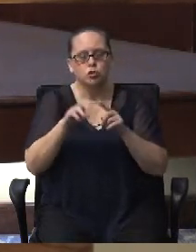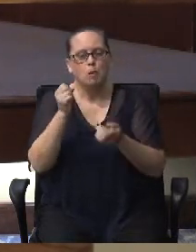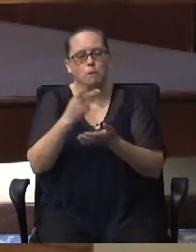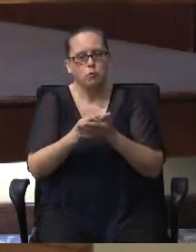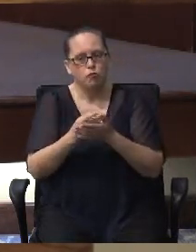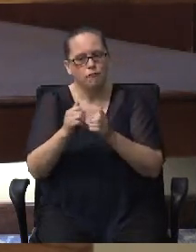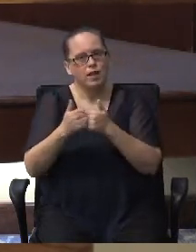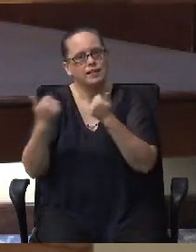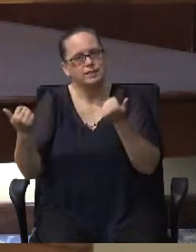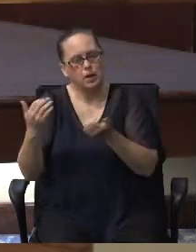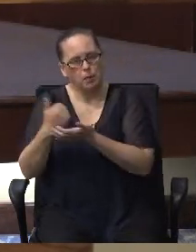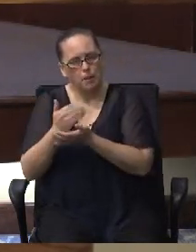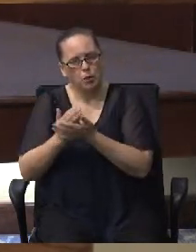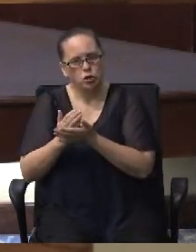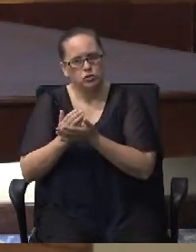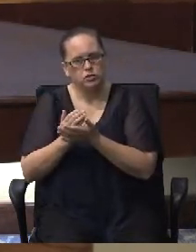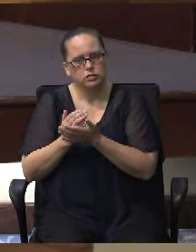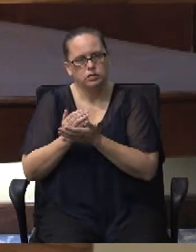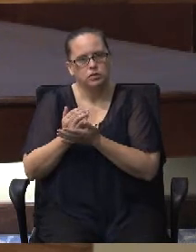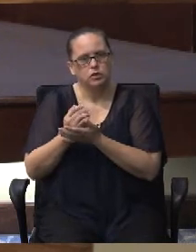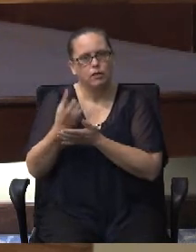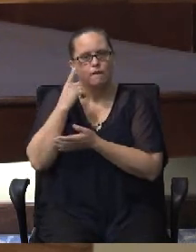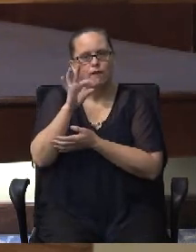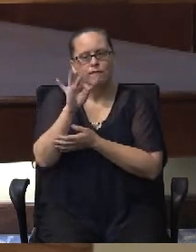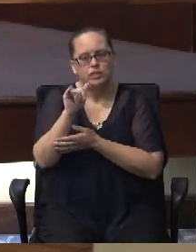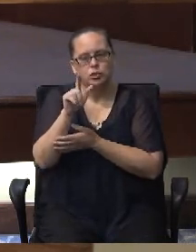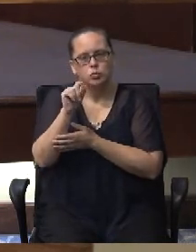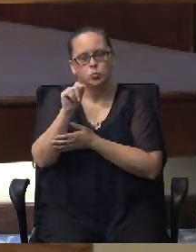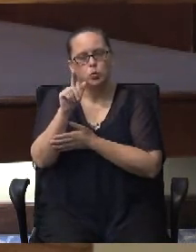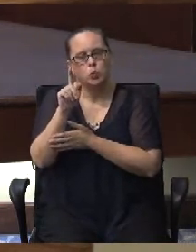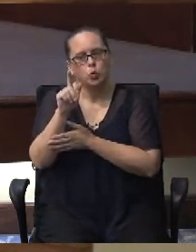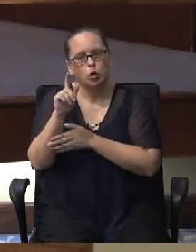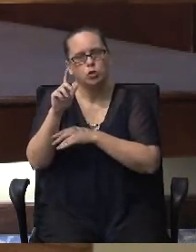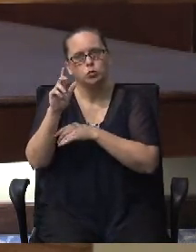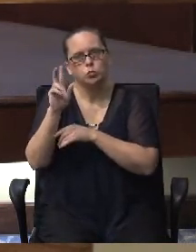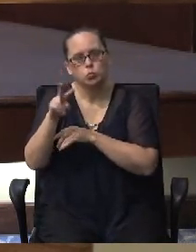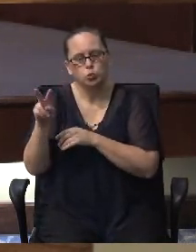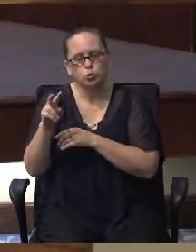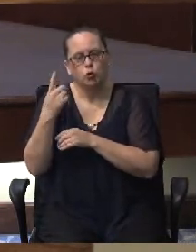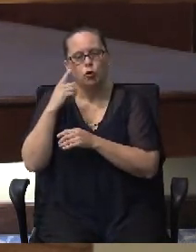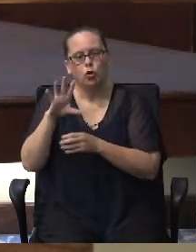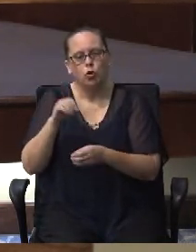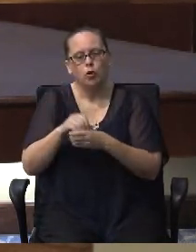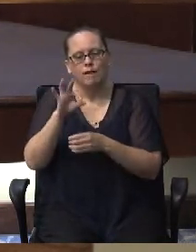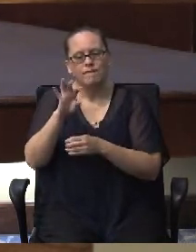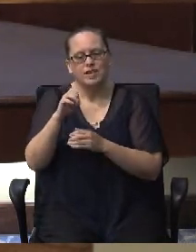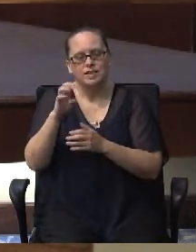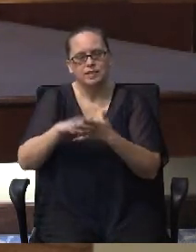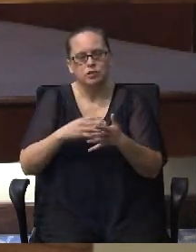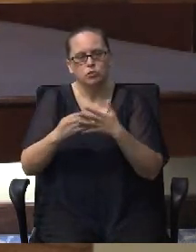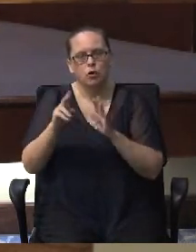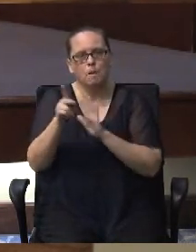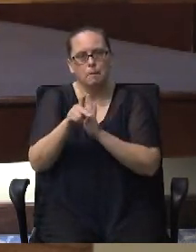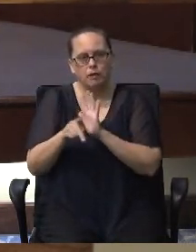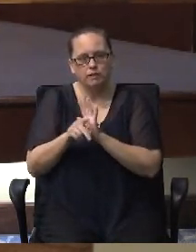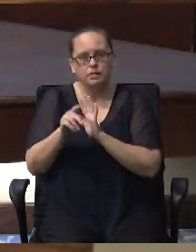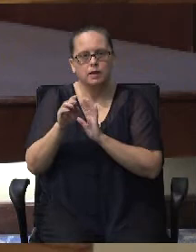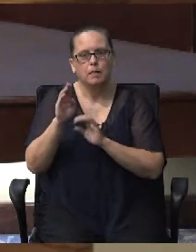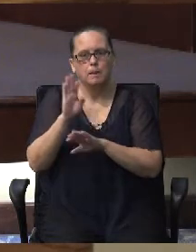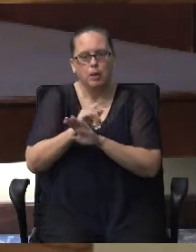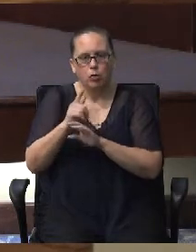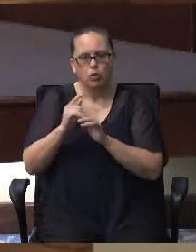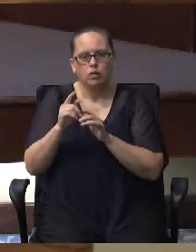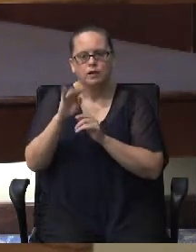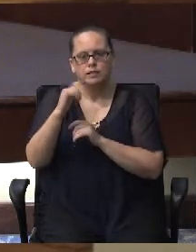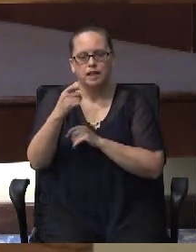remainder of the operating budget and capital improvements program for fiscal year 21-22, including the fee schedules, the financial policies, glossary and acronyms, and